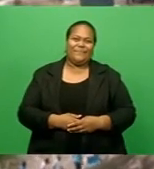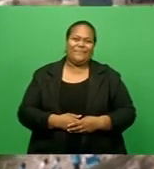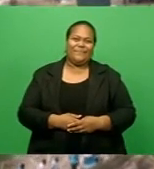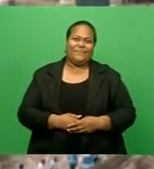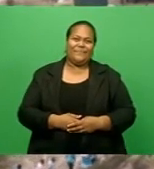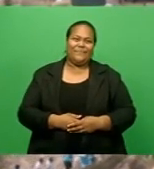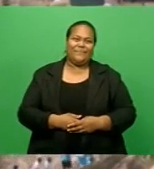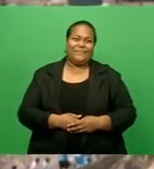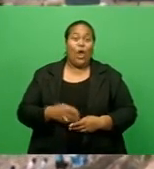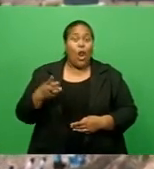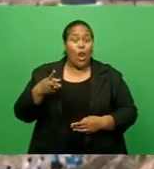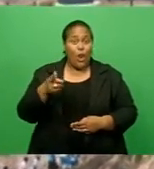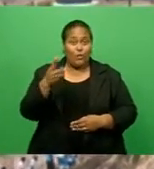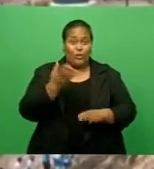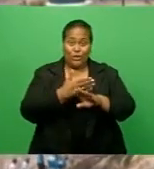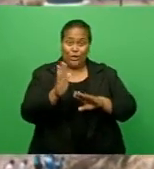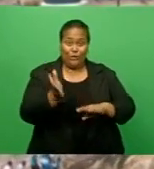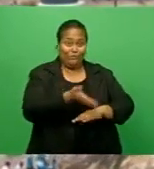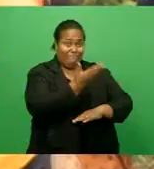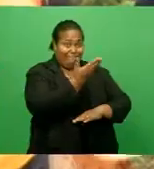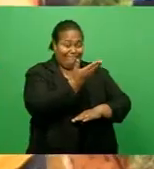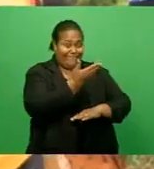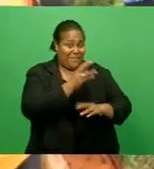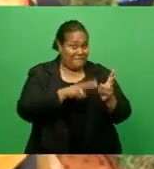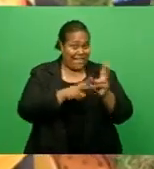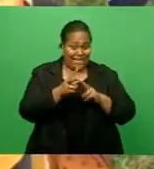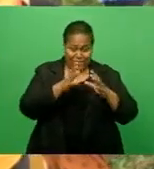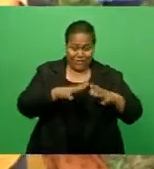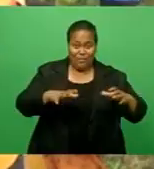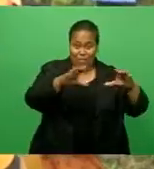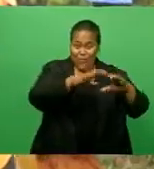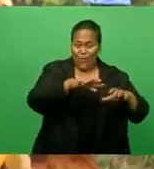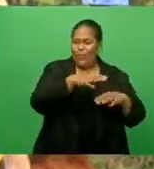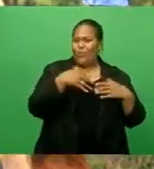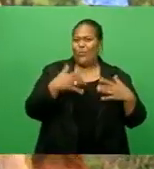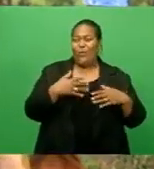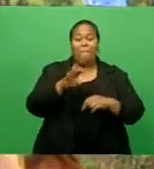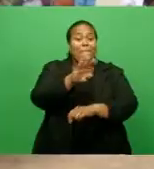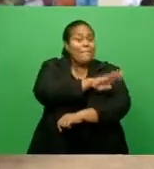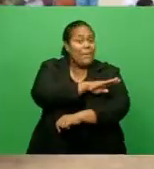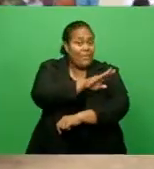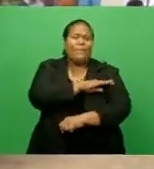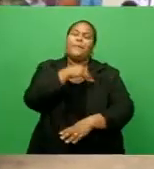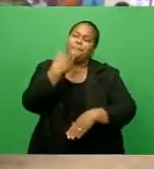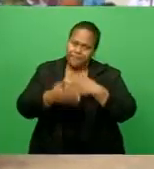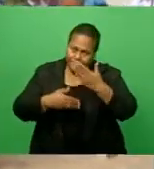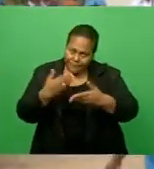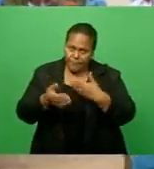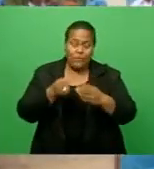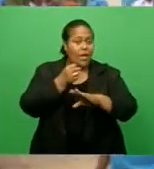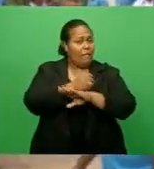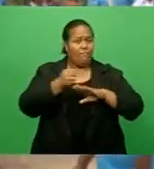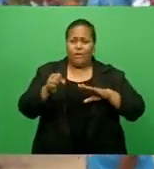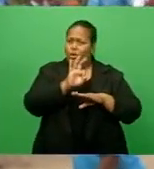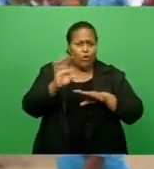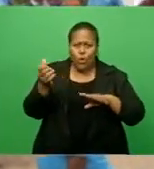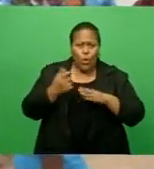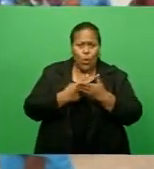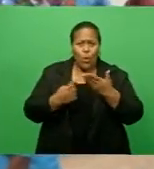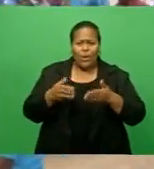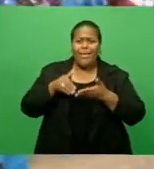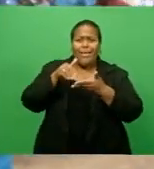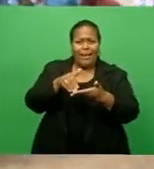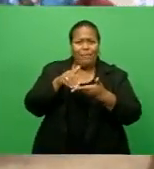While commissioning the new village site, Prime Minister Borenge Mbaini-Marama highlighted the government will not only help address the